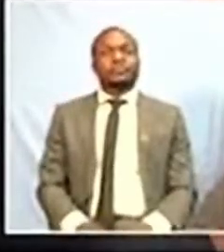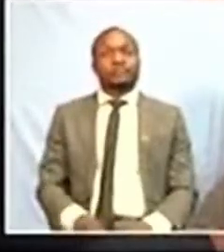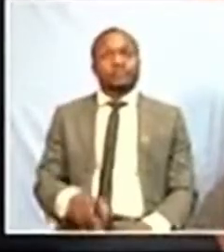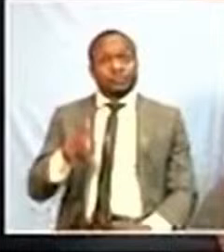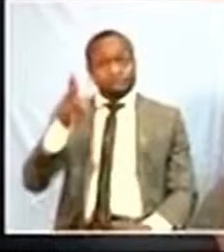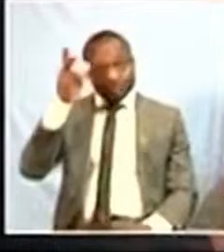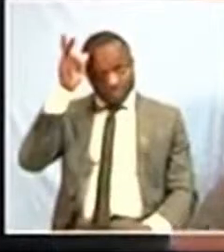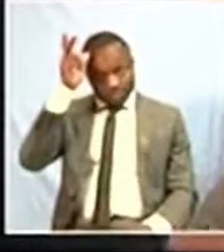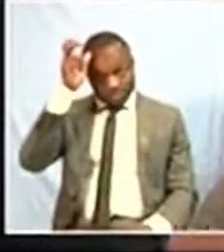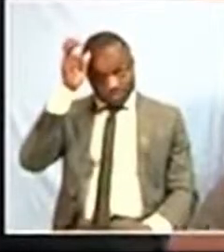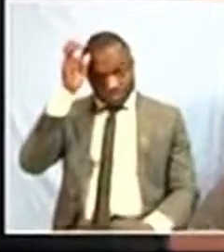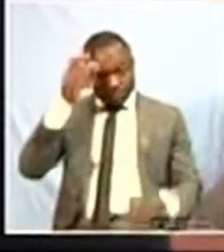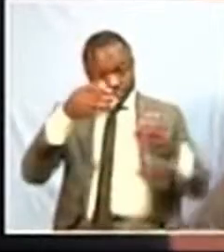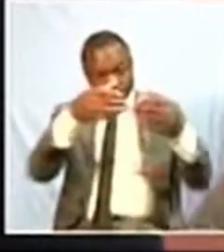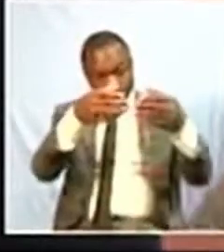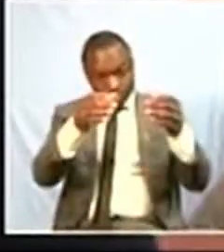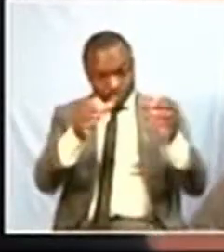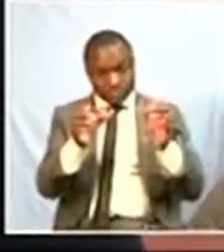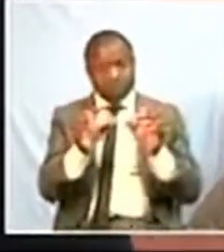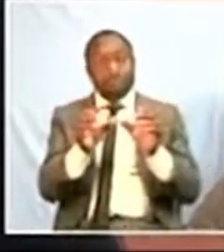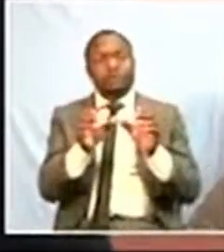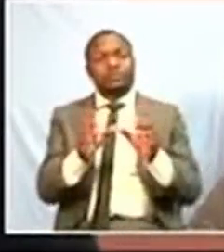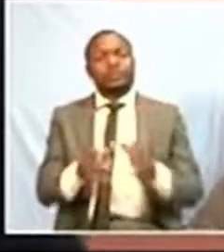Kana constituency,